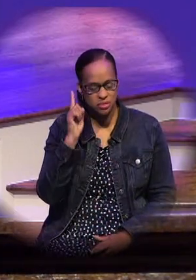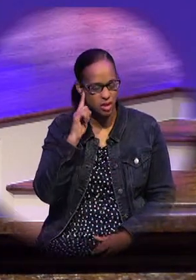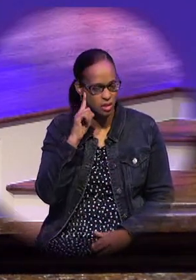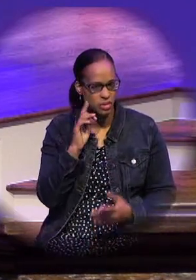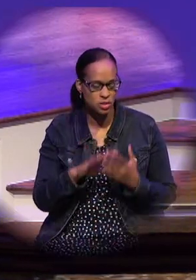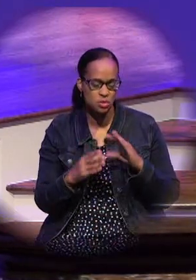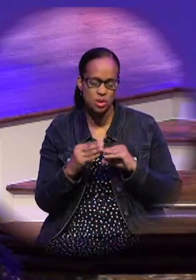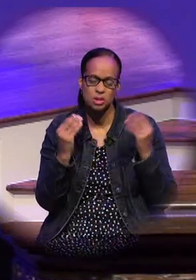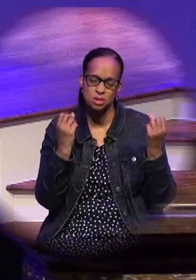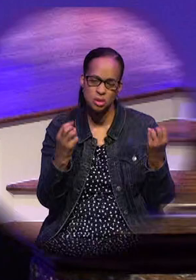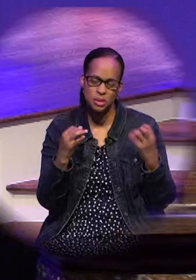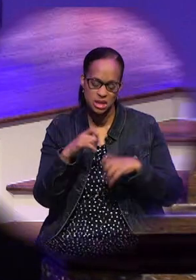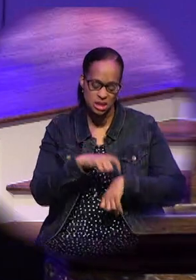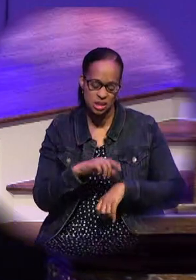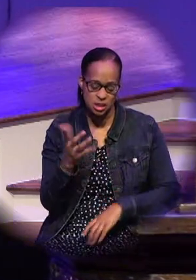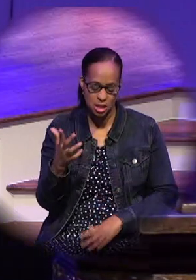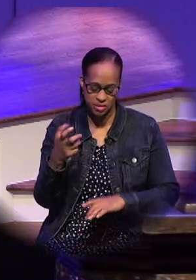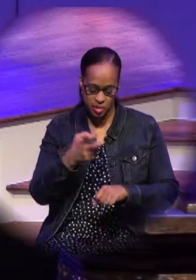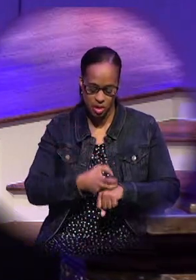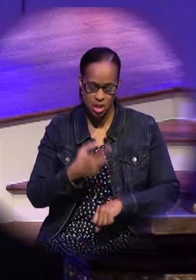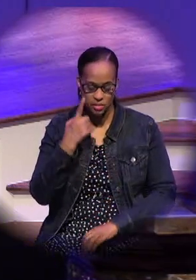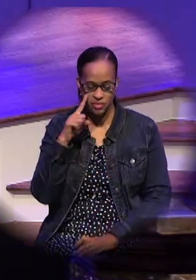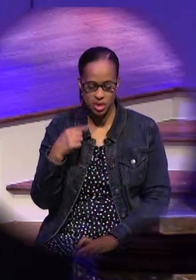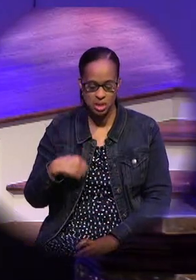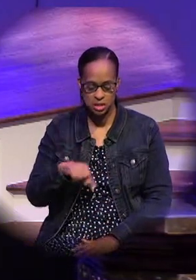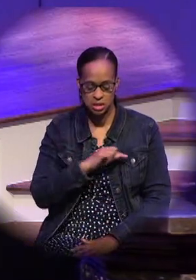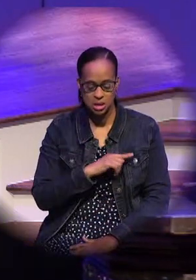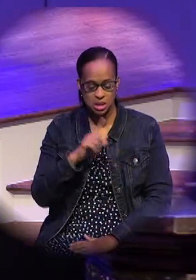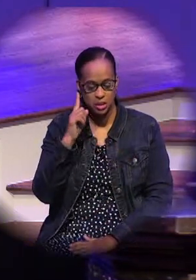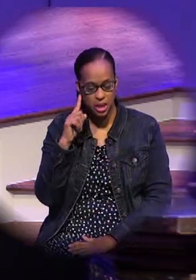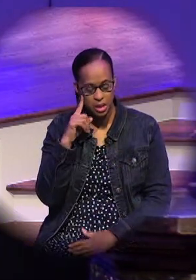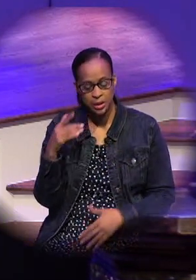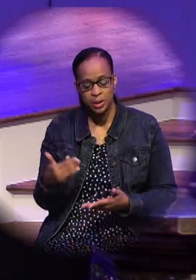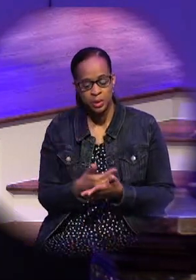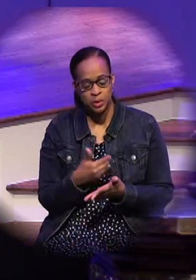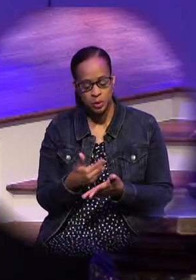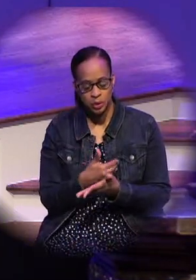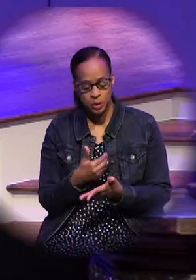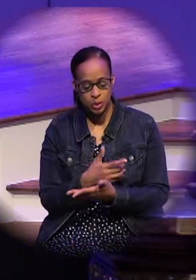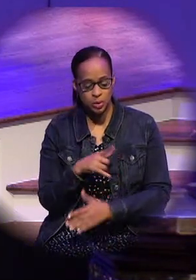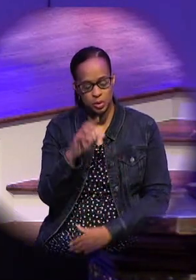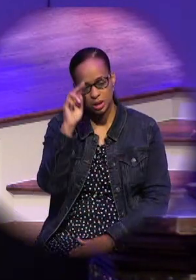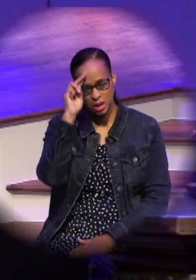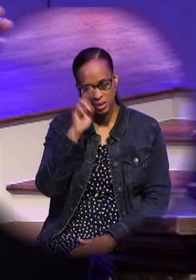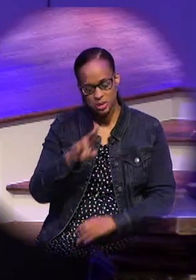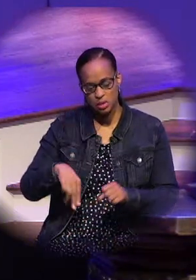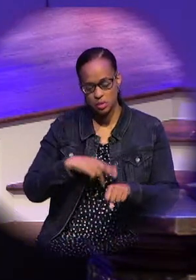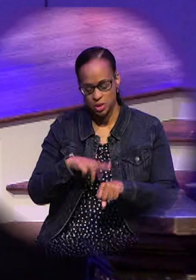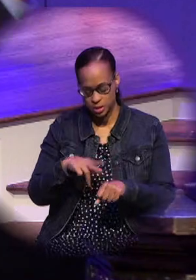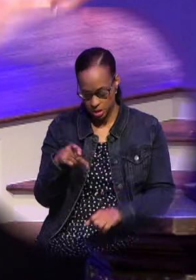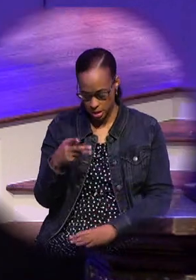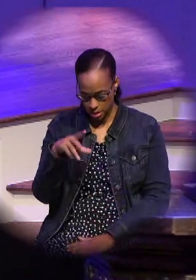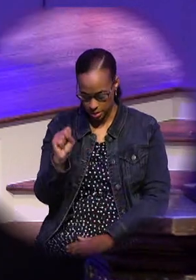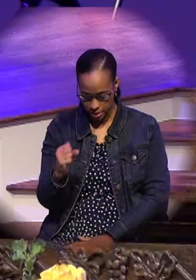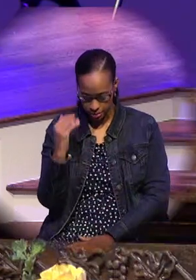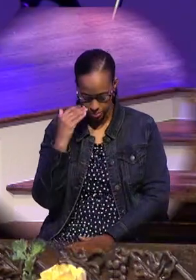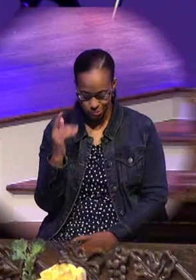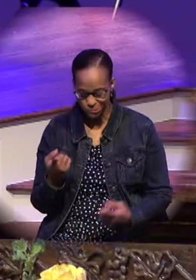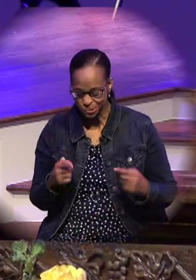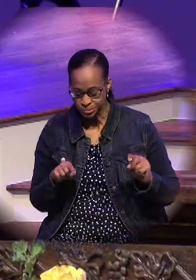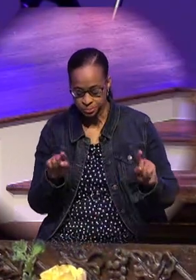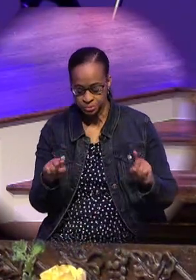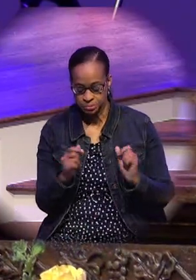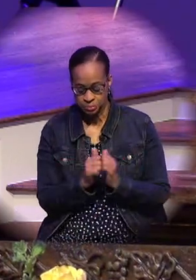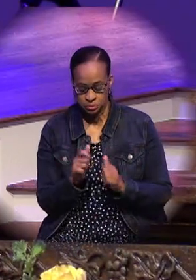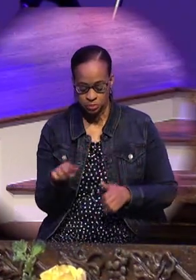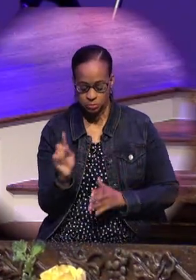many times, it's kind of hard for us to hear it anew. Nicodemus, of course, was a Pharisee. And we know that throughout the scriptures, the